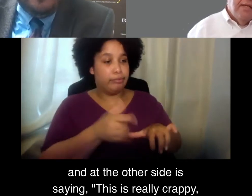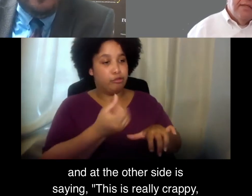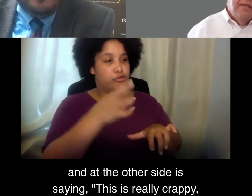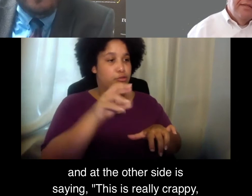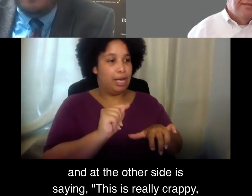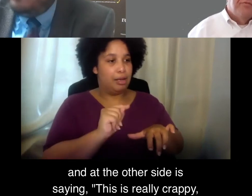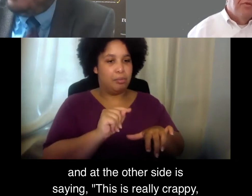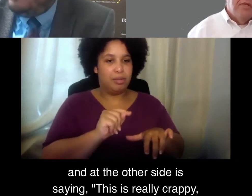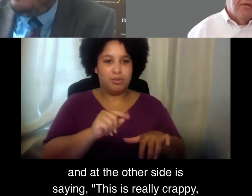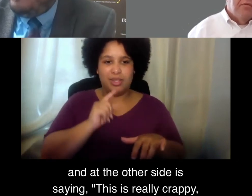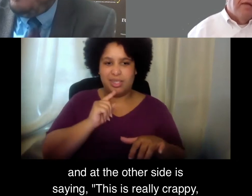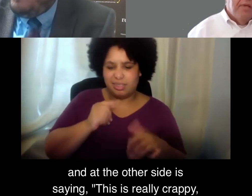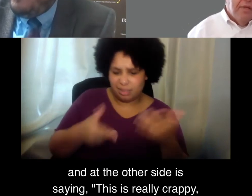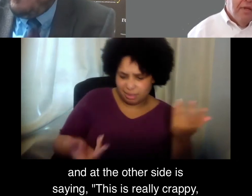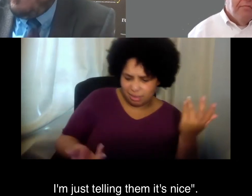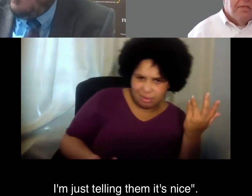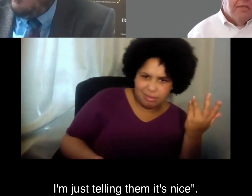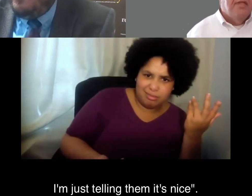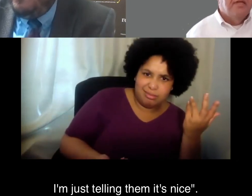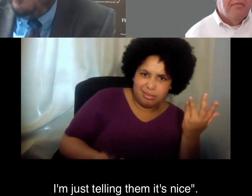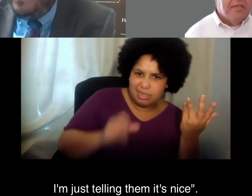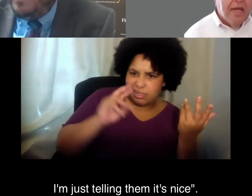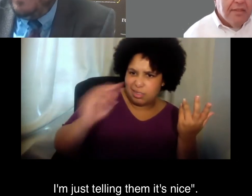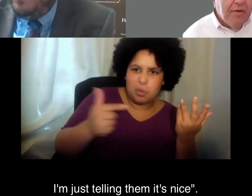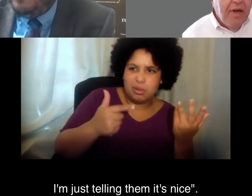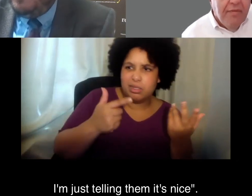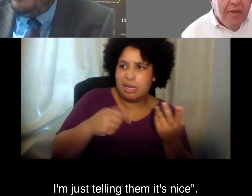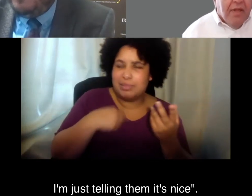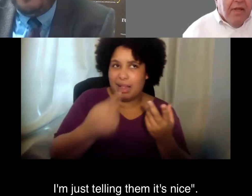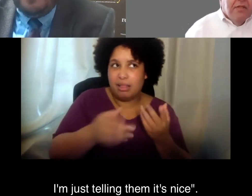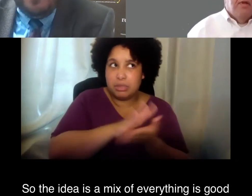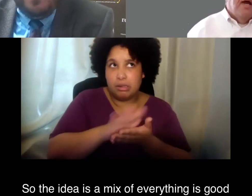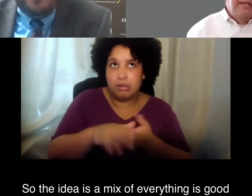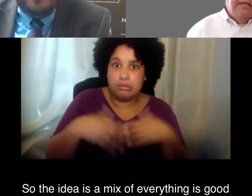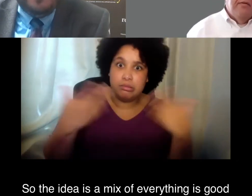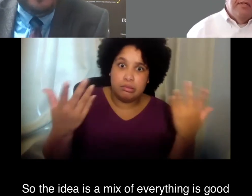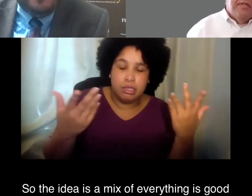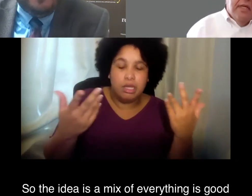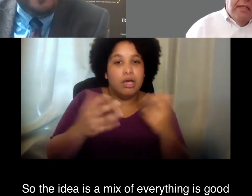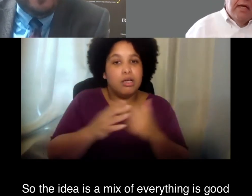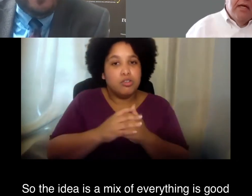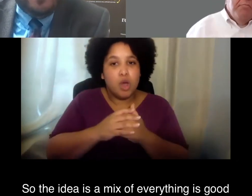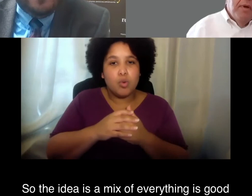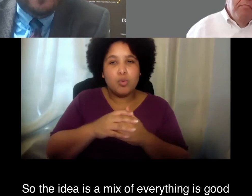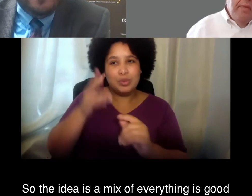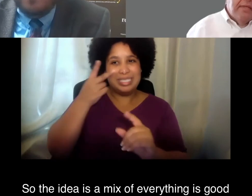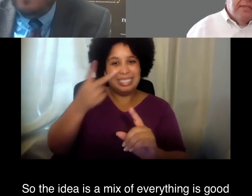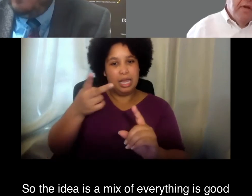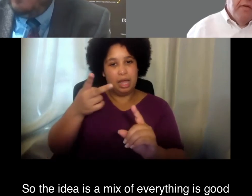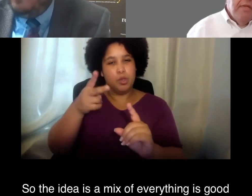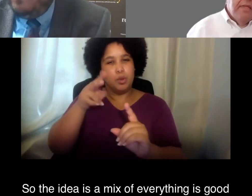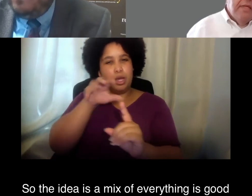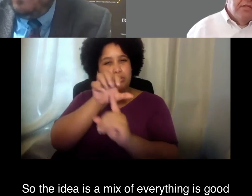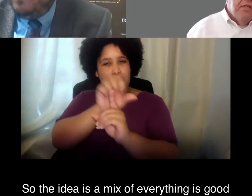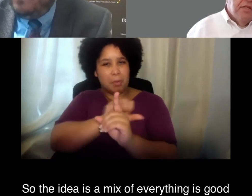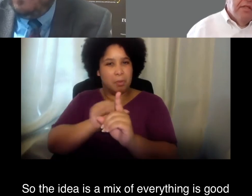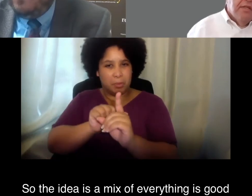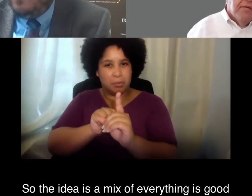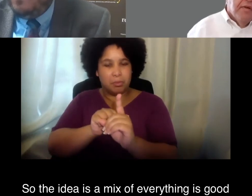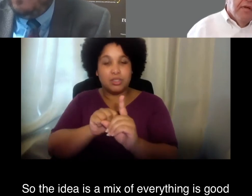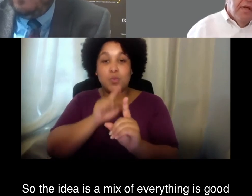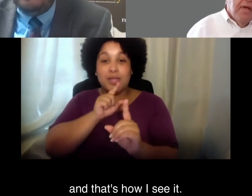other side is saying this is really crappy. I'm just telling them it's nice, right? So the idea is a mix of everything is